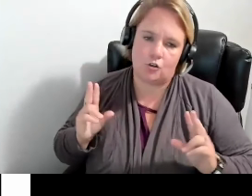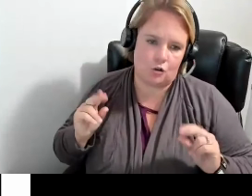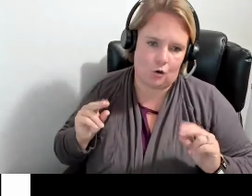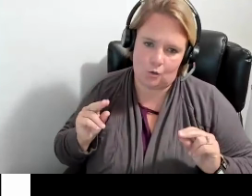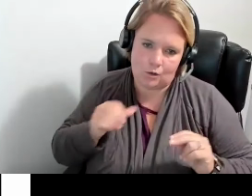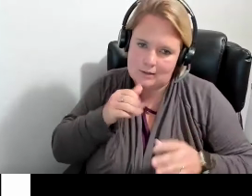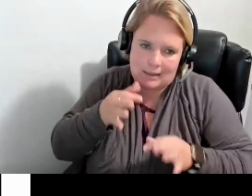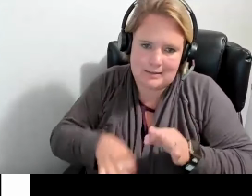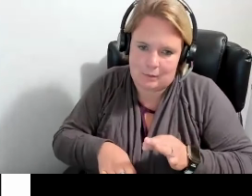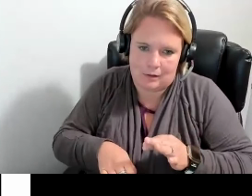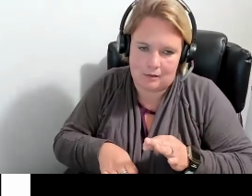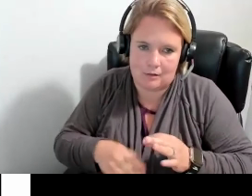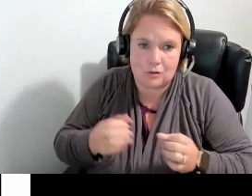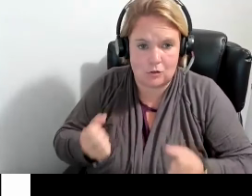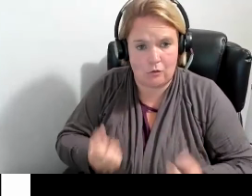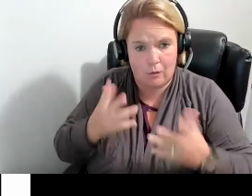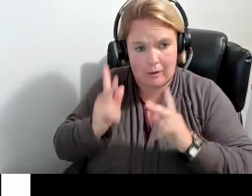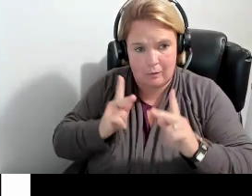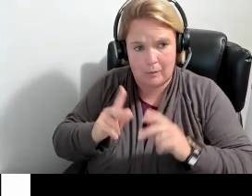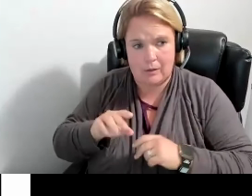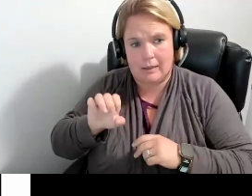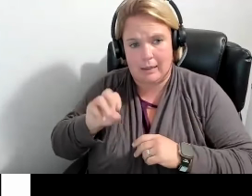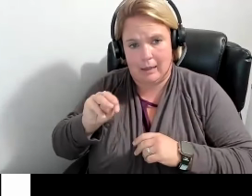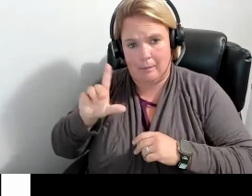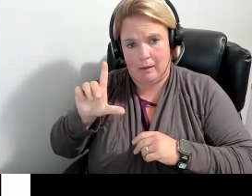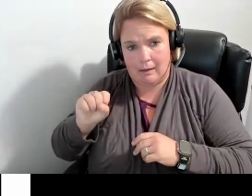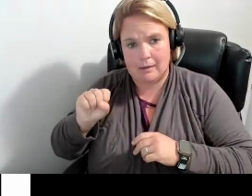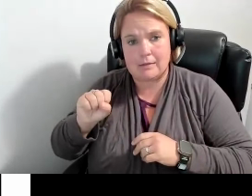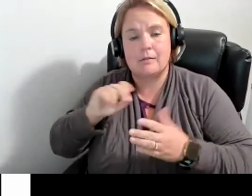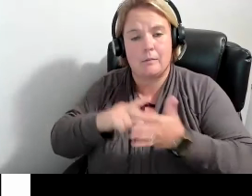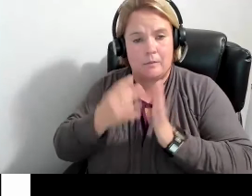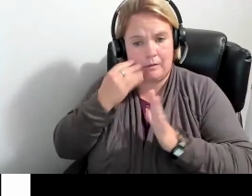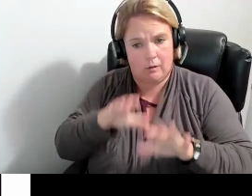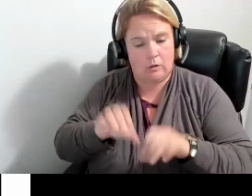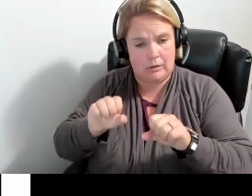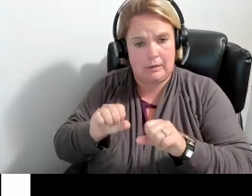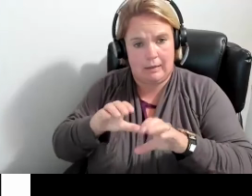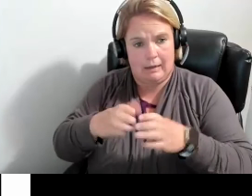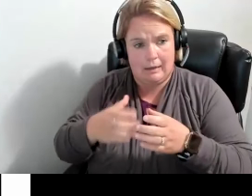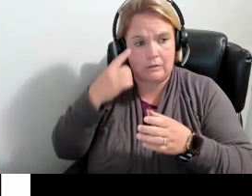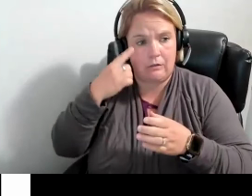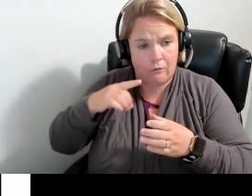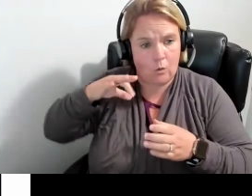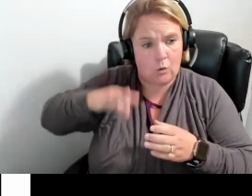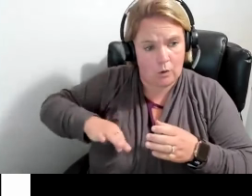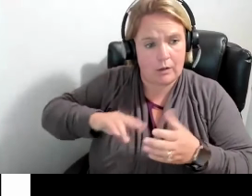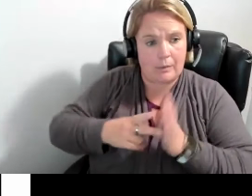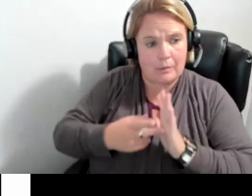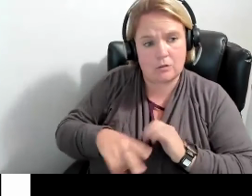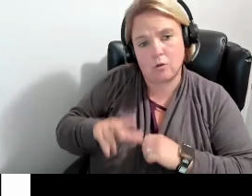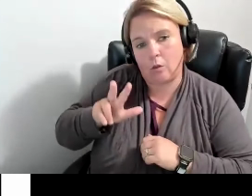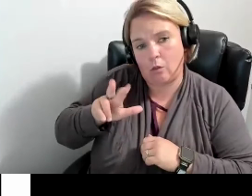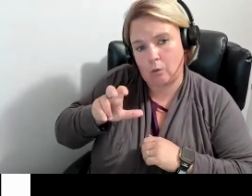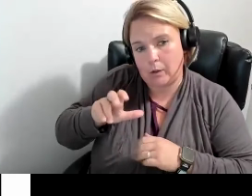simple. So for a lot of our students in EMLS, if they wanted to take a course that was 4 credit, you're looking at